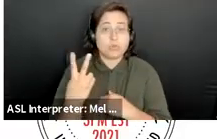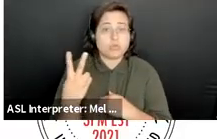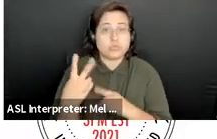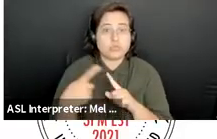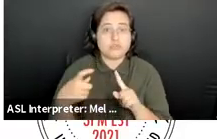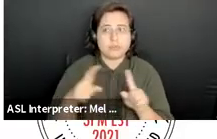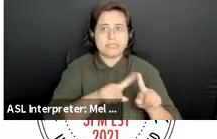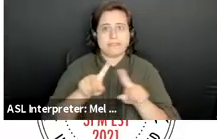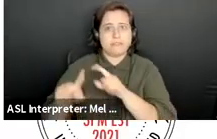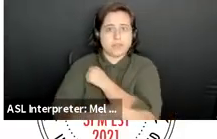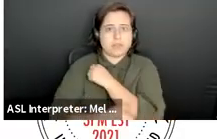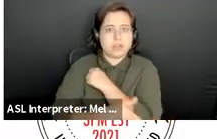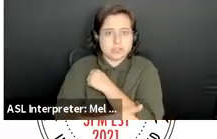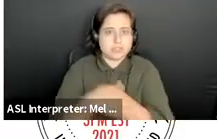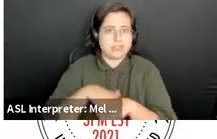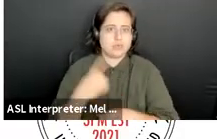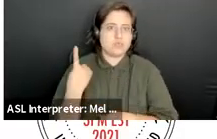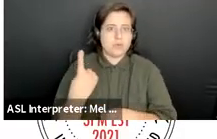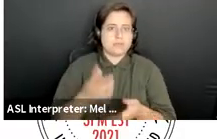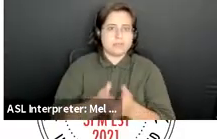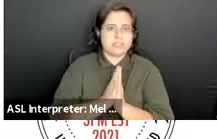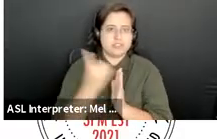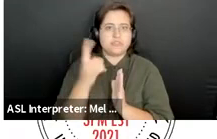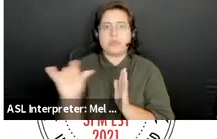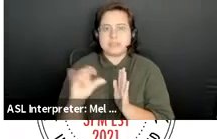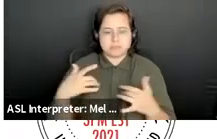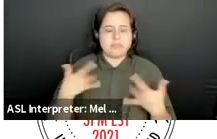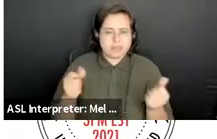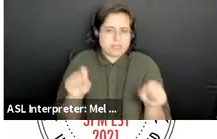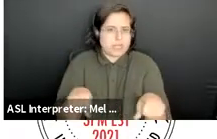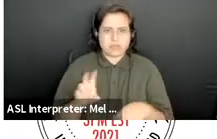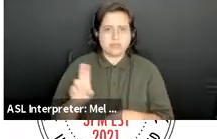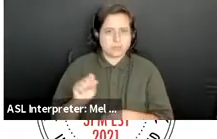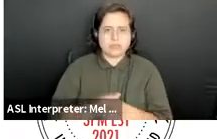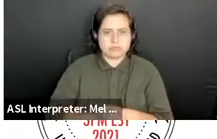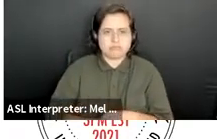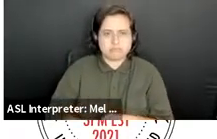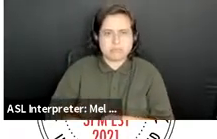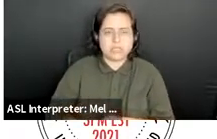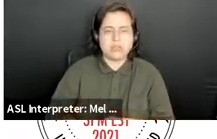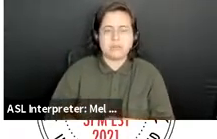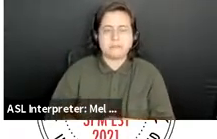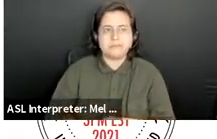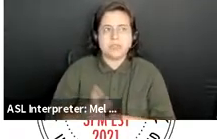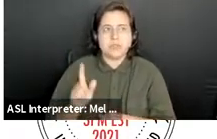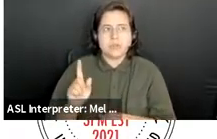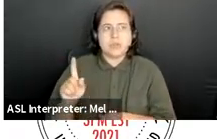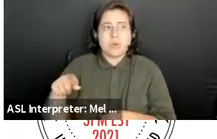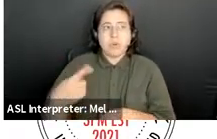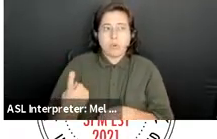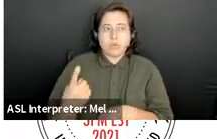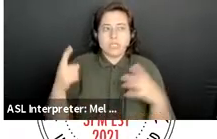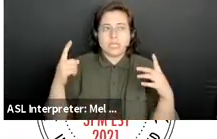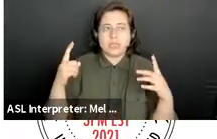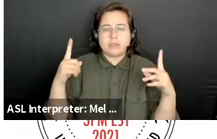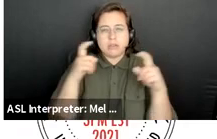different countries on a single petition for the same event in the US. The only complexity